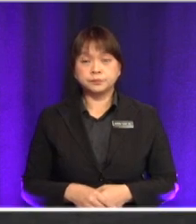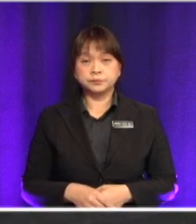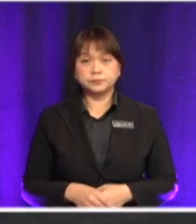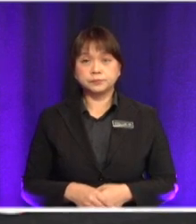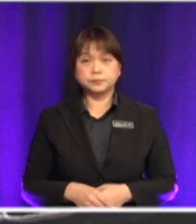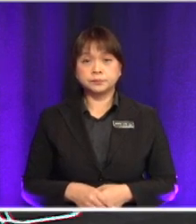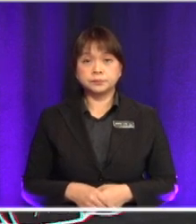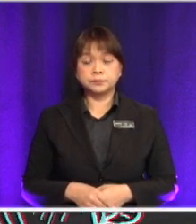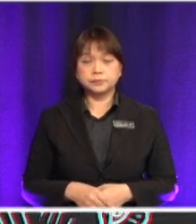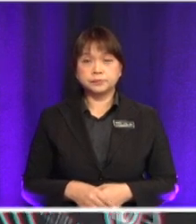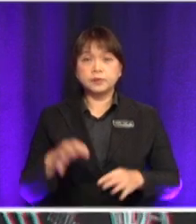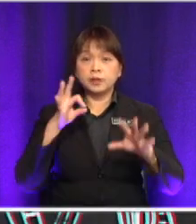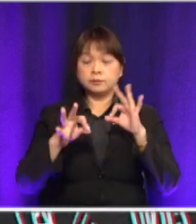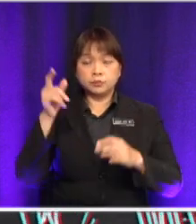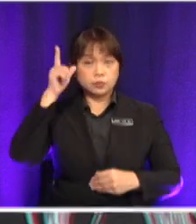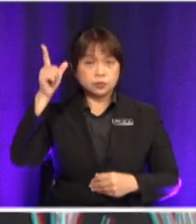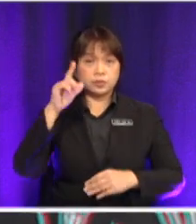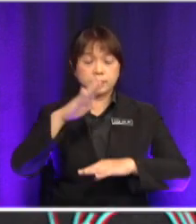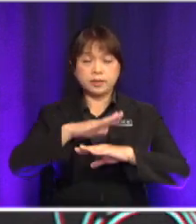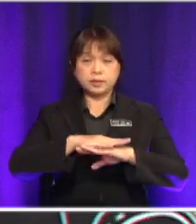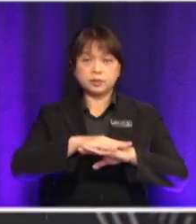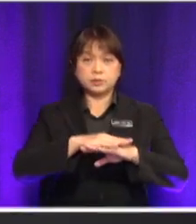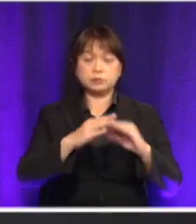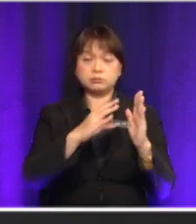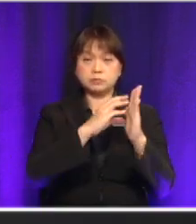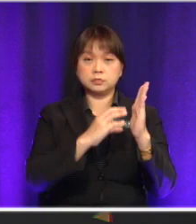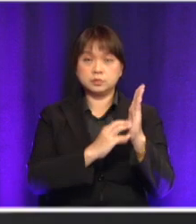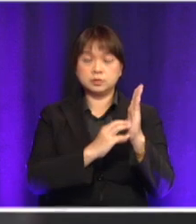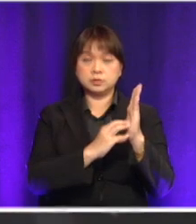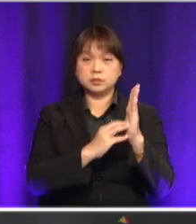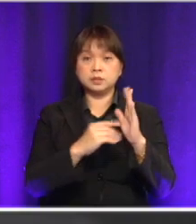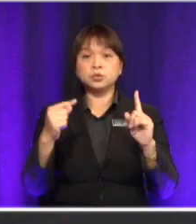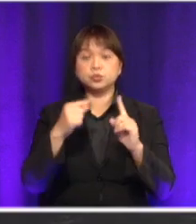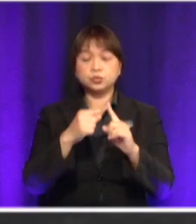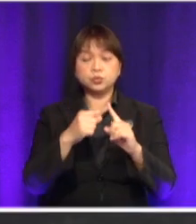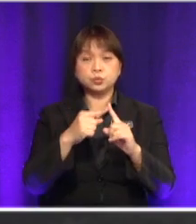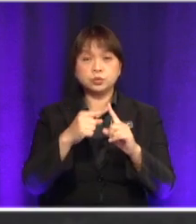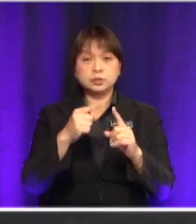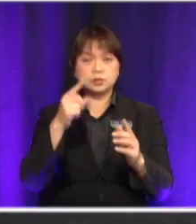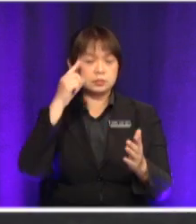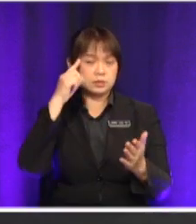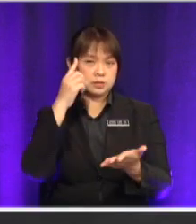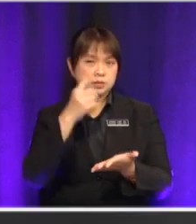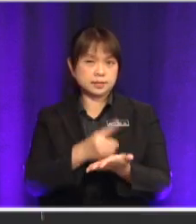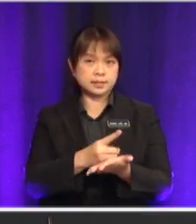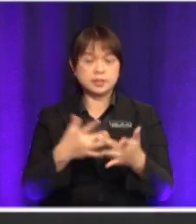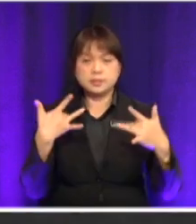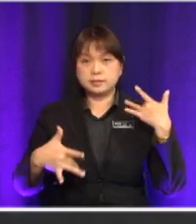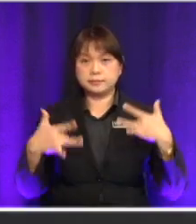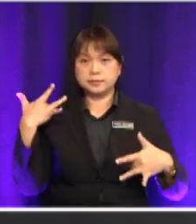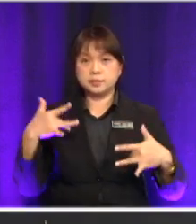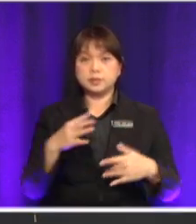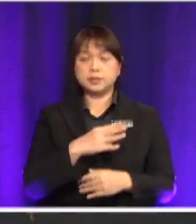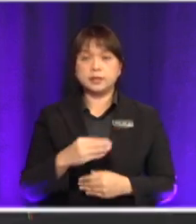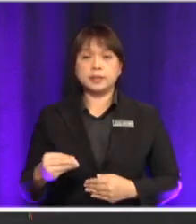So if you look at my version of my summary, all right, to detect crimes, record as evidence, and to